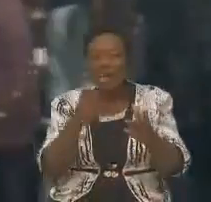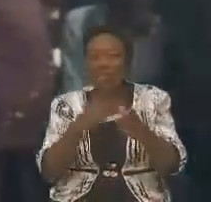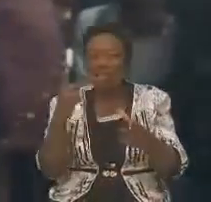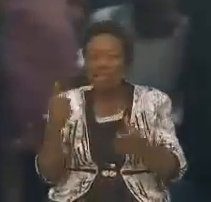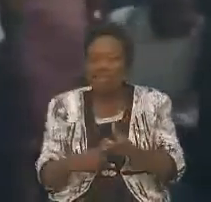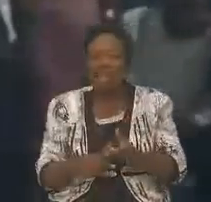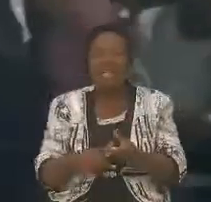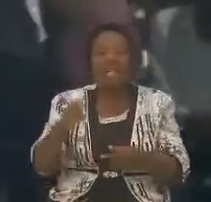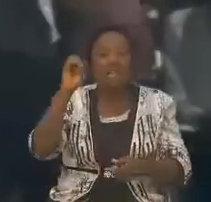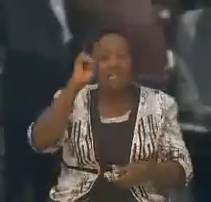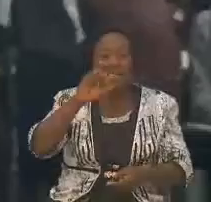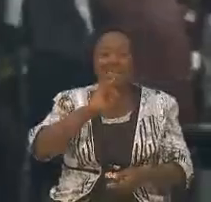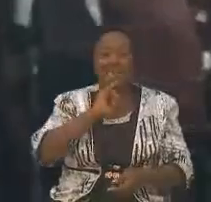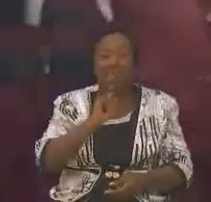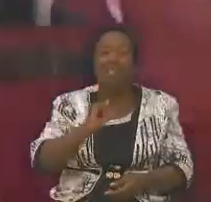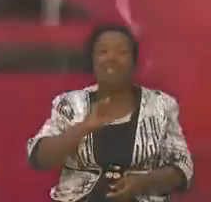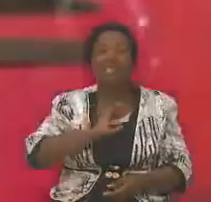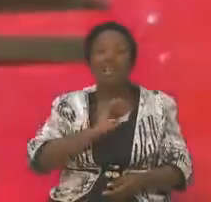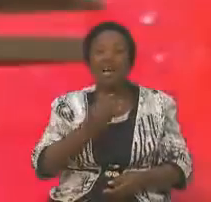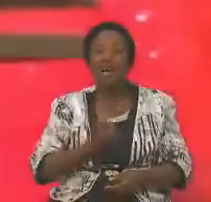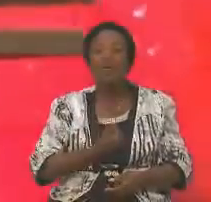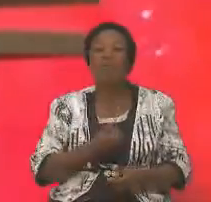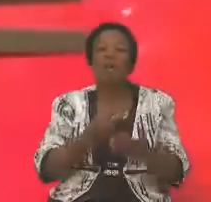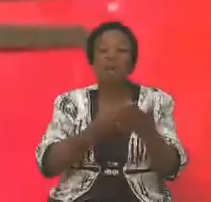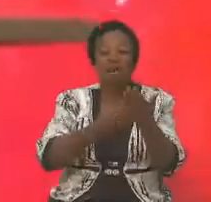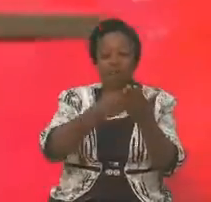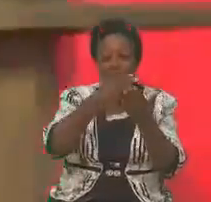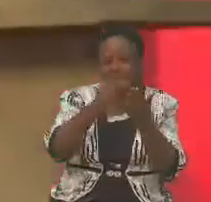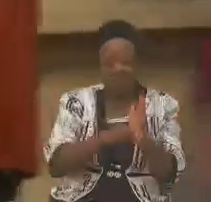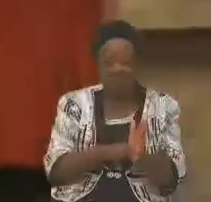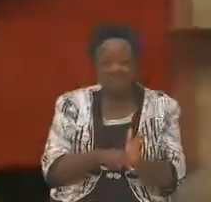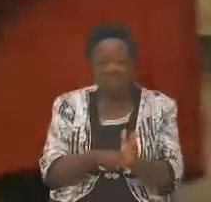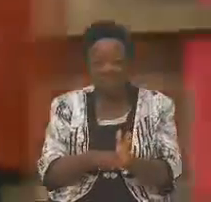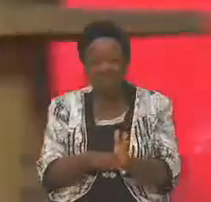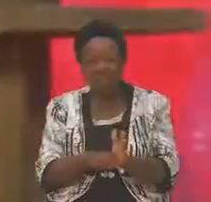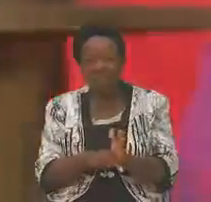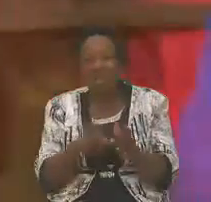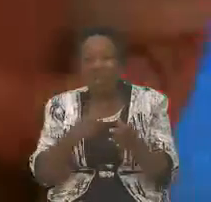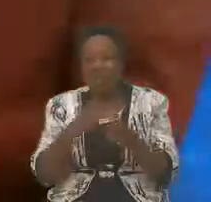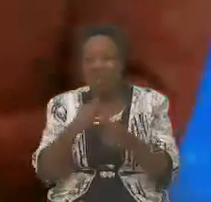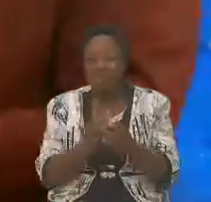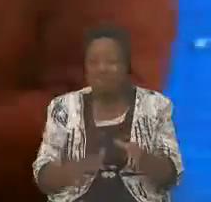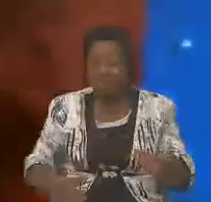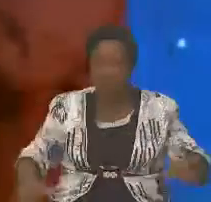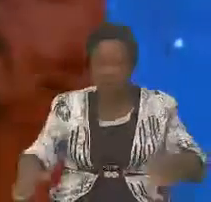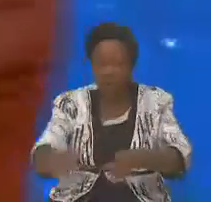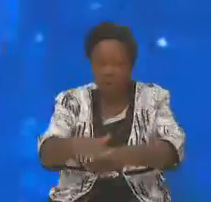And then Jehovah Sikenu, which means that he is your